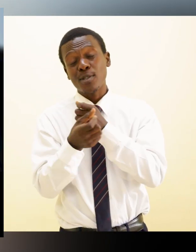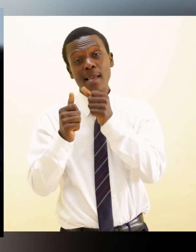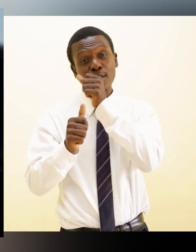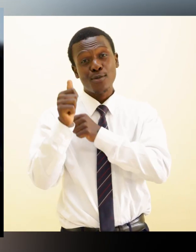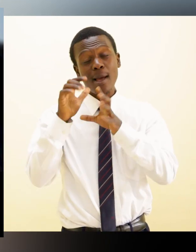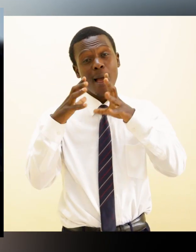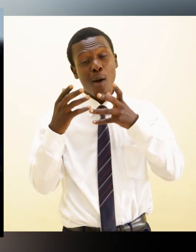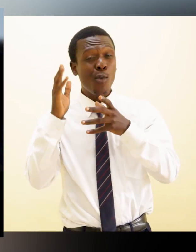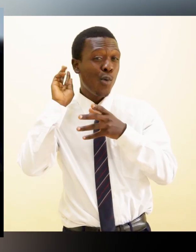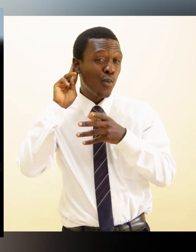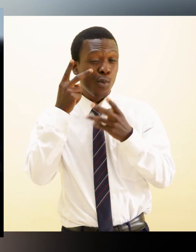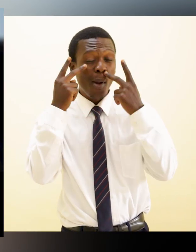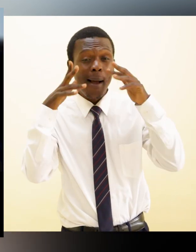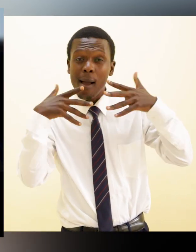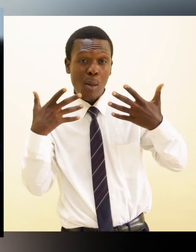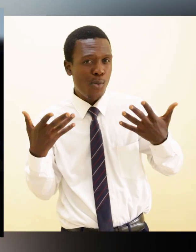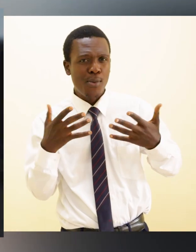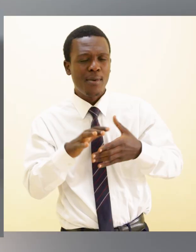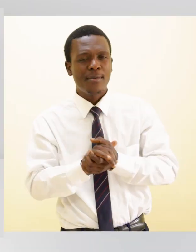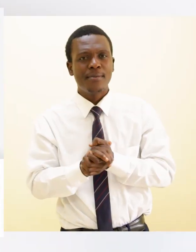how the ear looks.